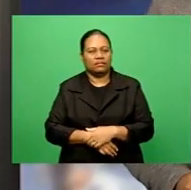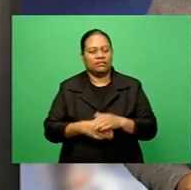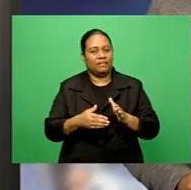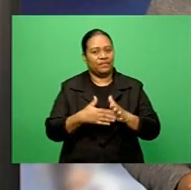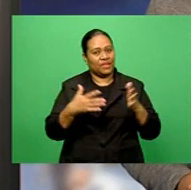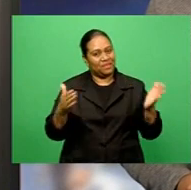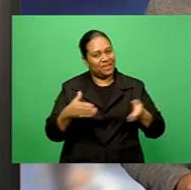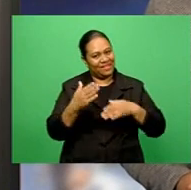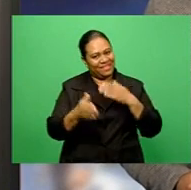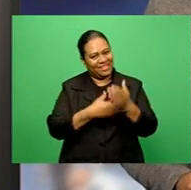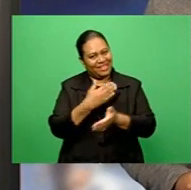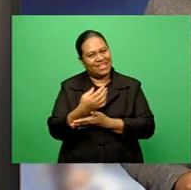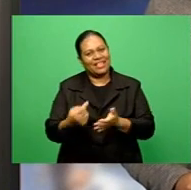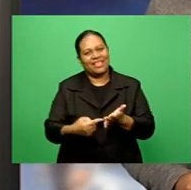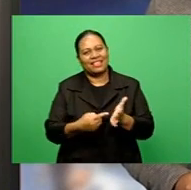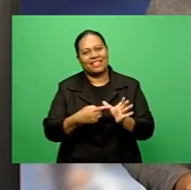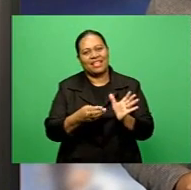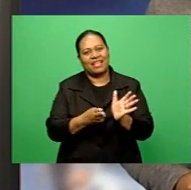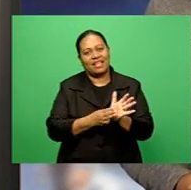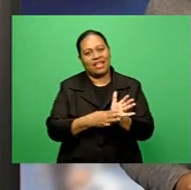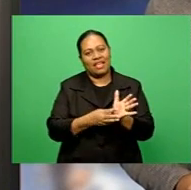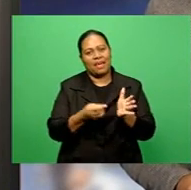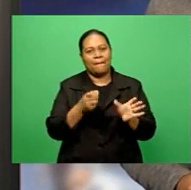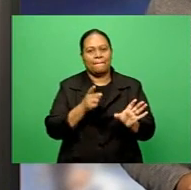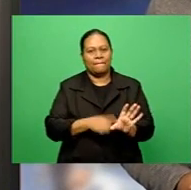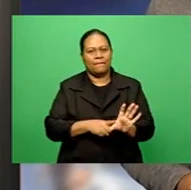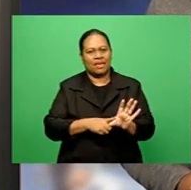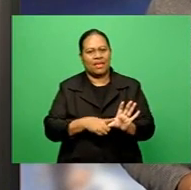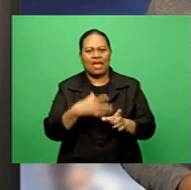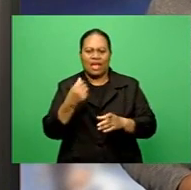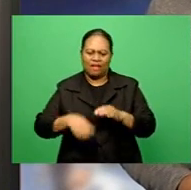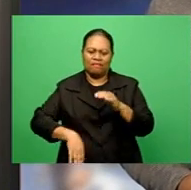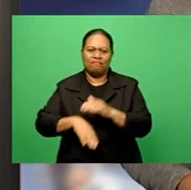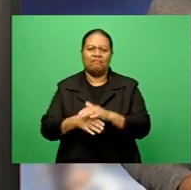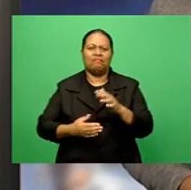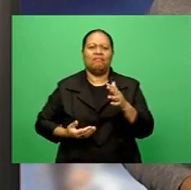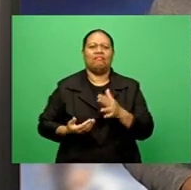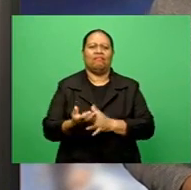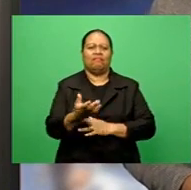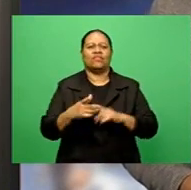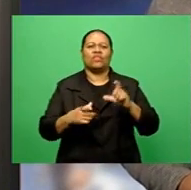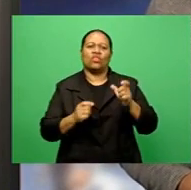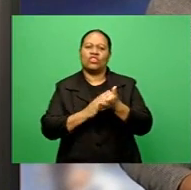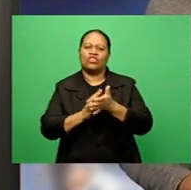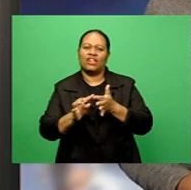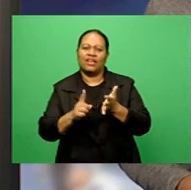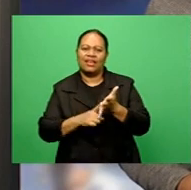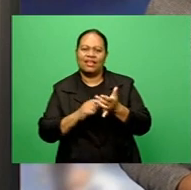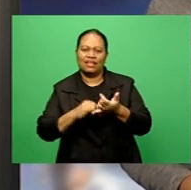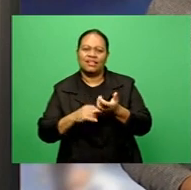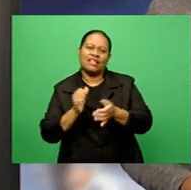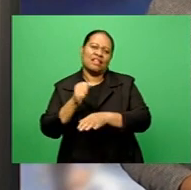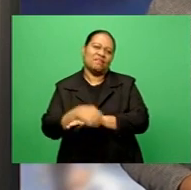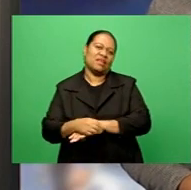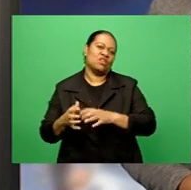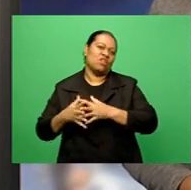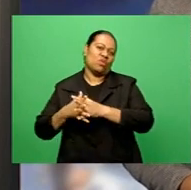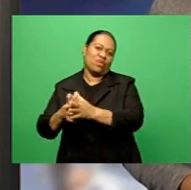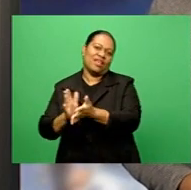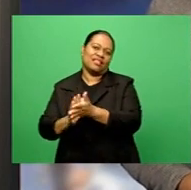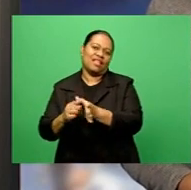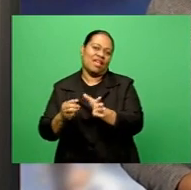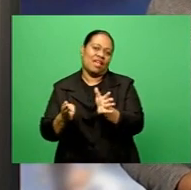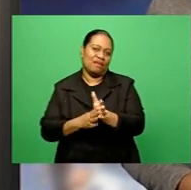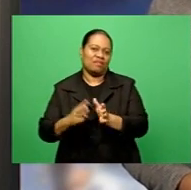Now to the play of the day. Tammy Abraham scored a brace of goal as Chelsea ended their recent mini slump by beating West Ham United